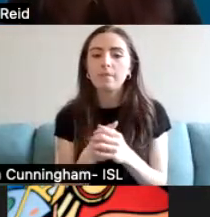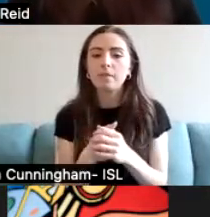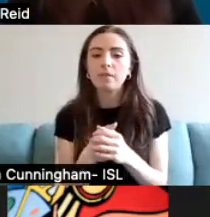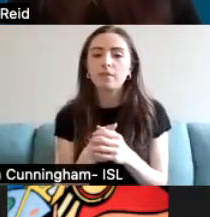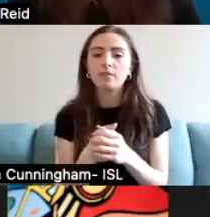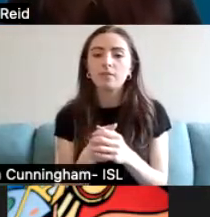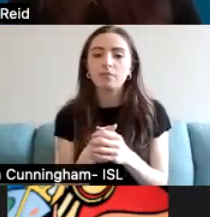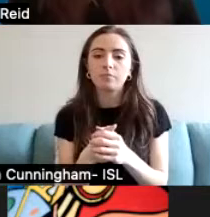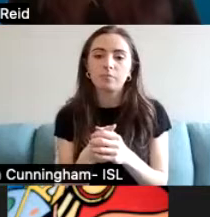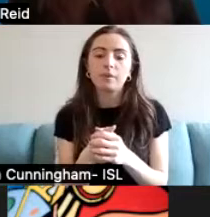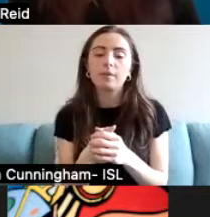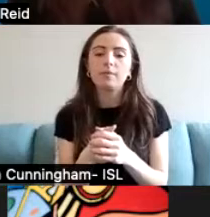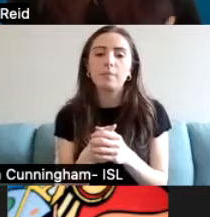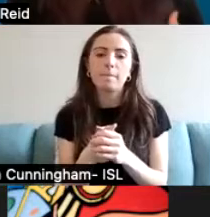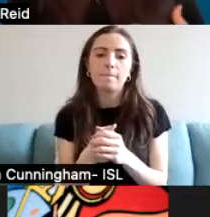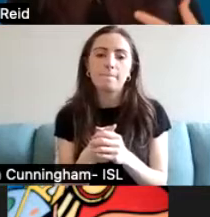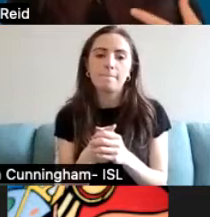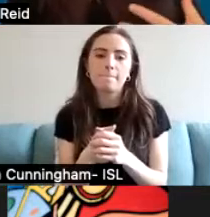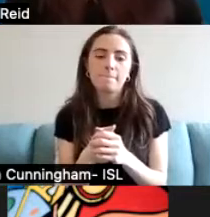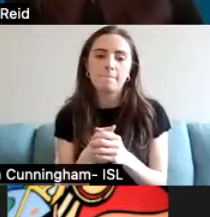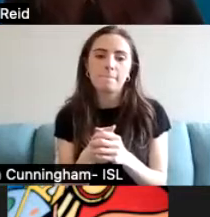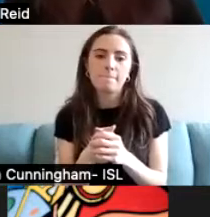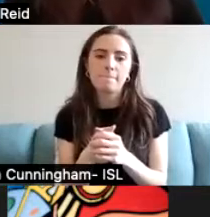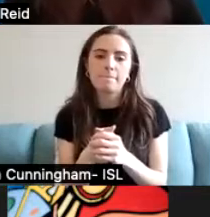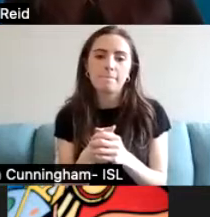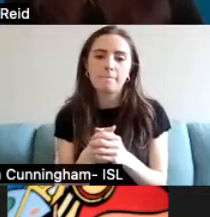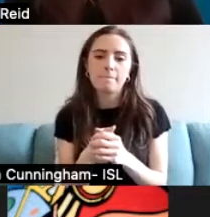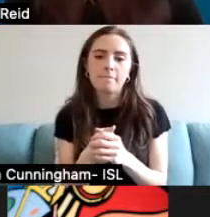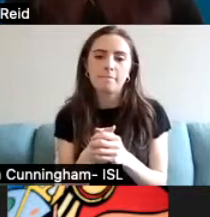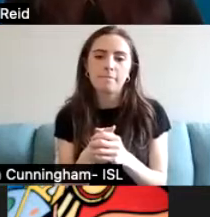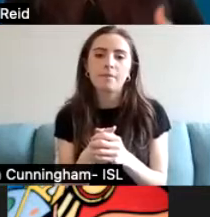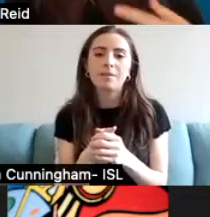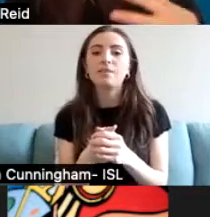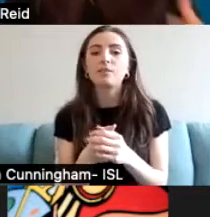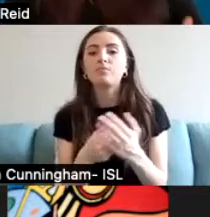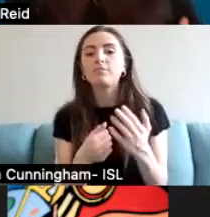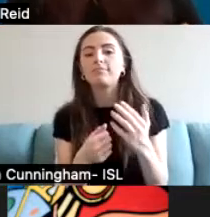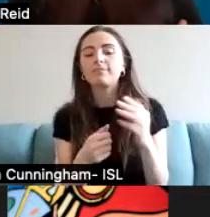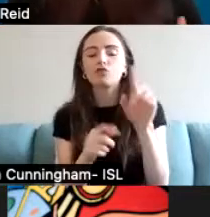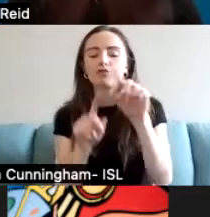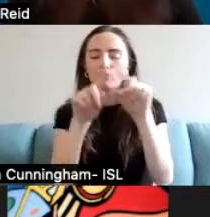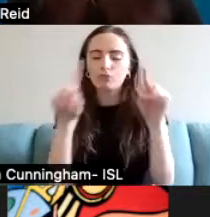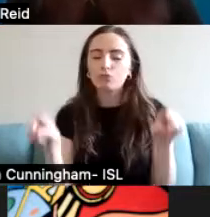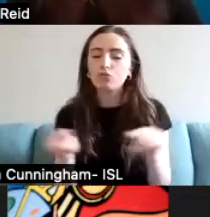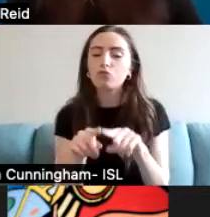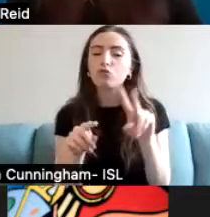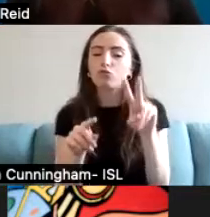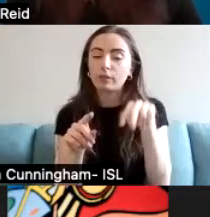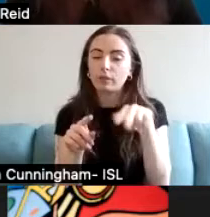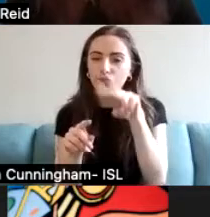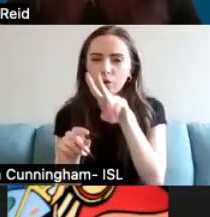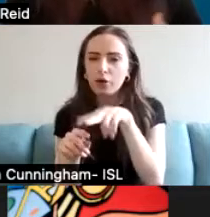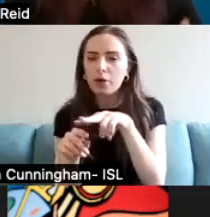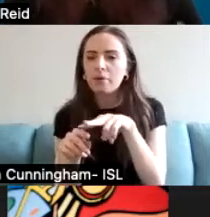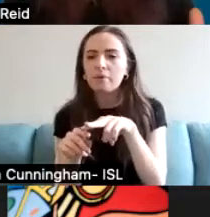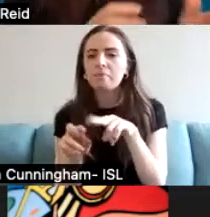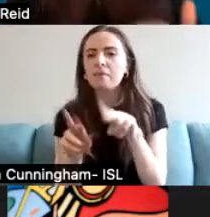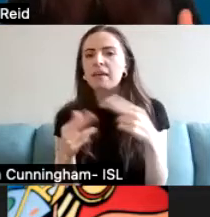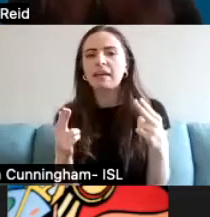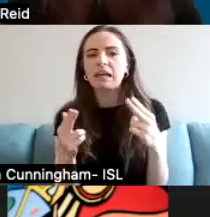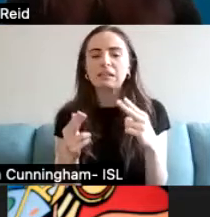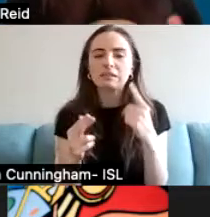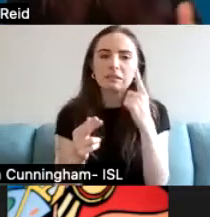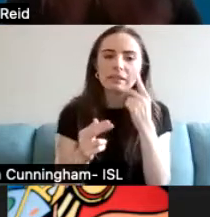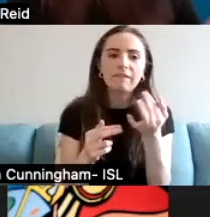structural components, because the screen reader isn't able to differentiate between when you have, say, text